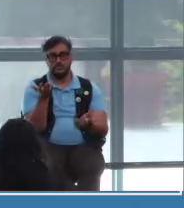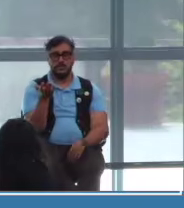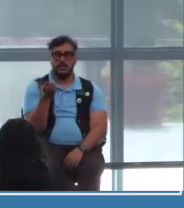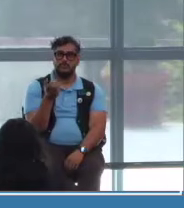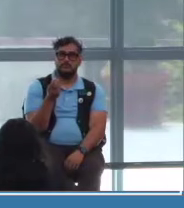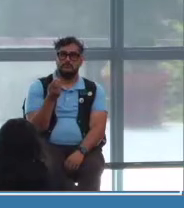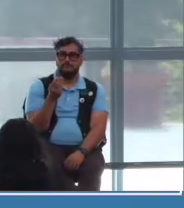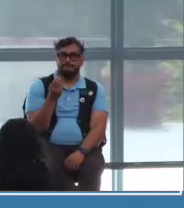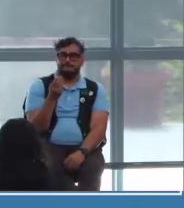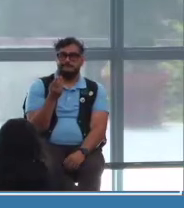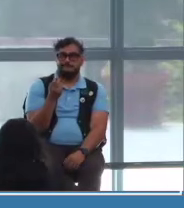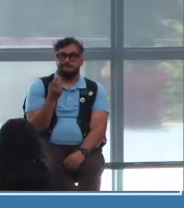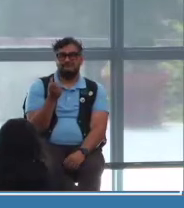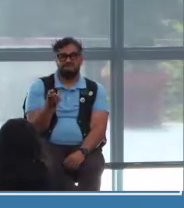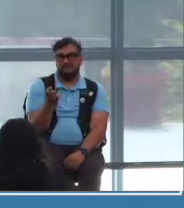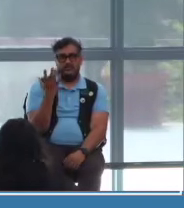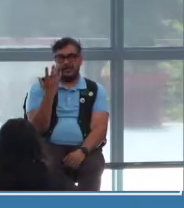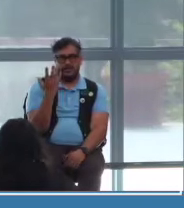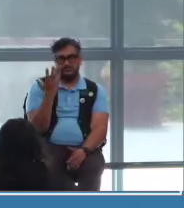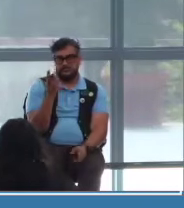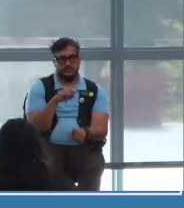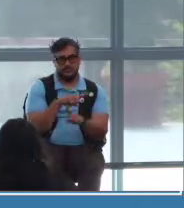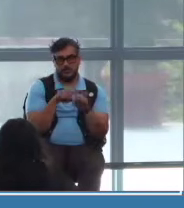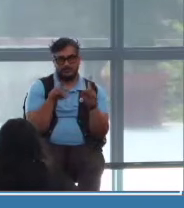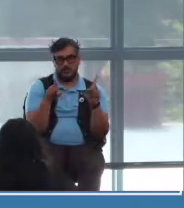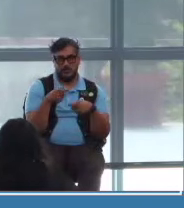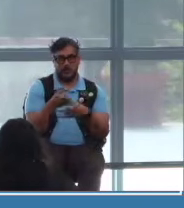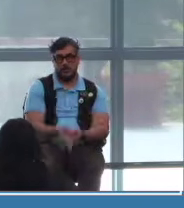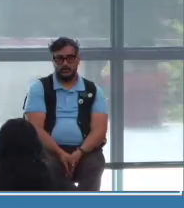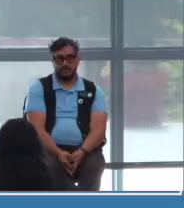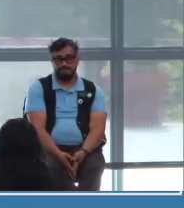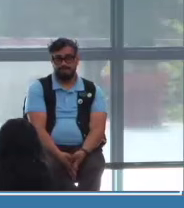are many different things that can do that.